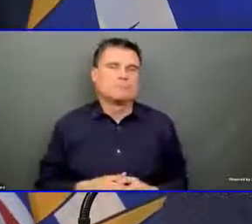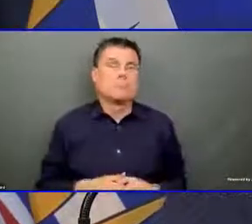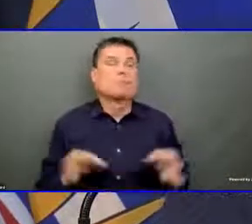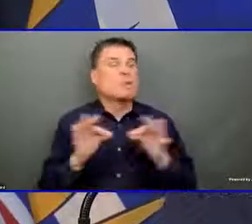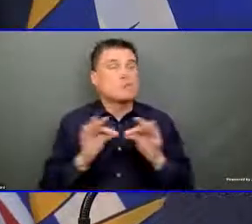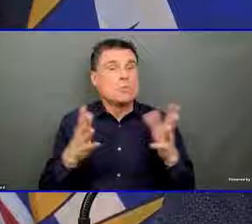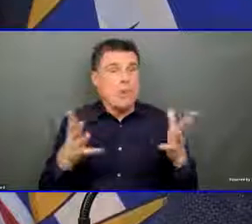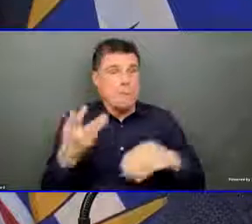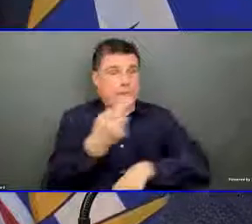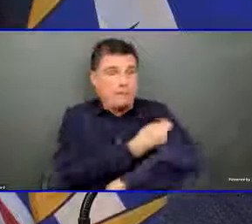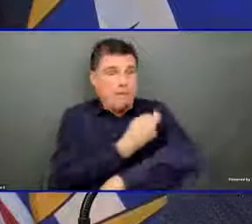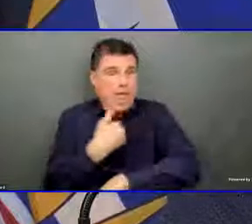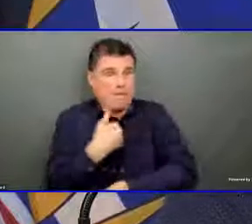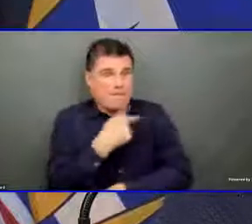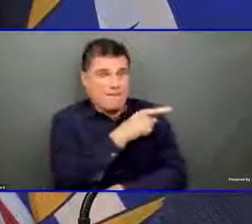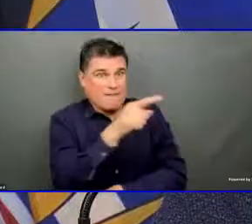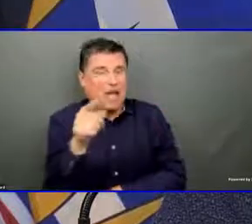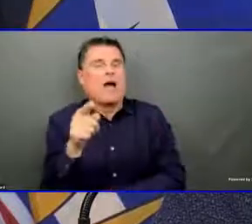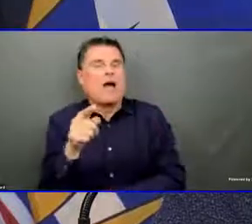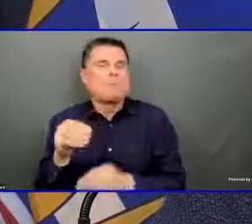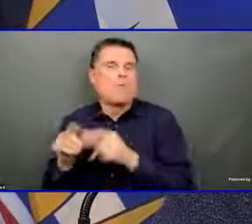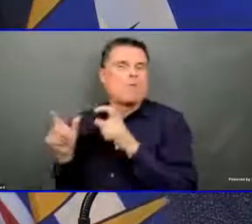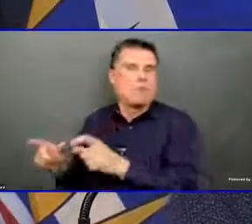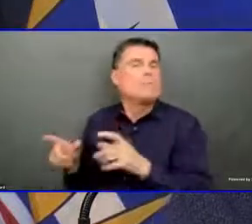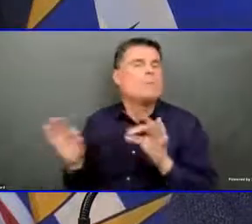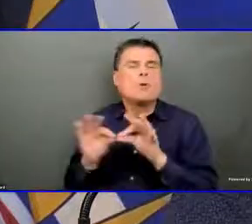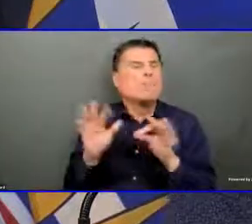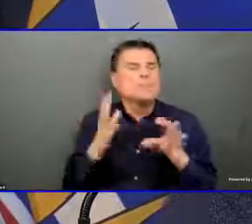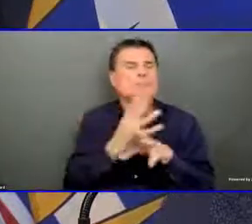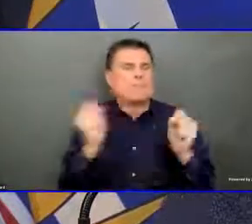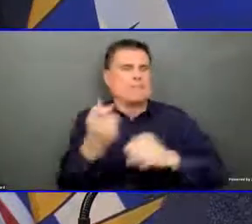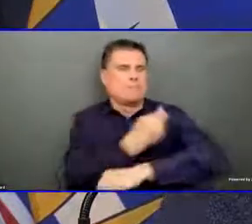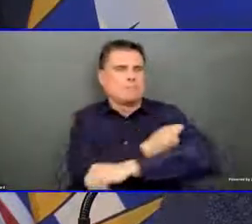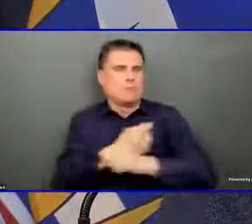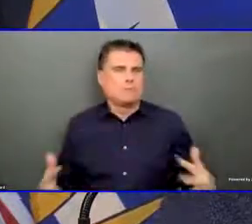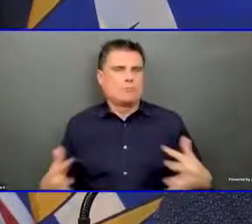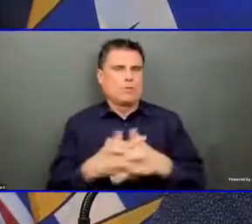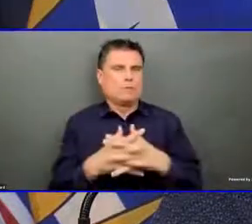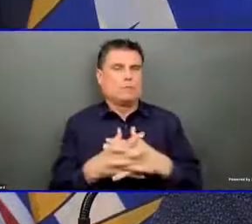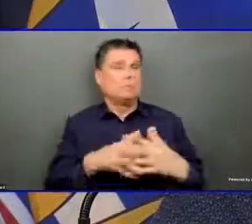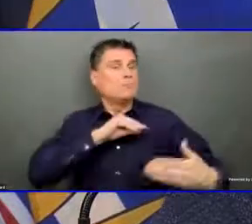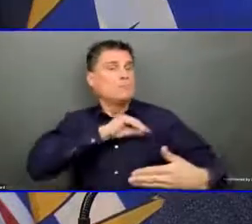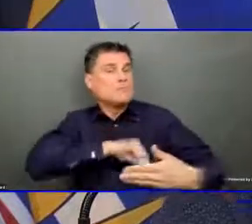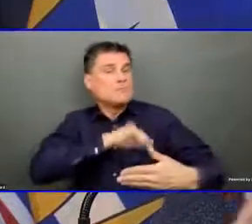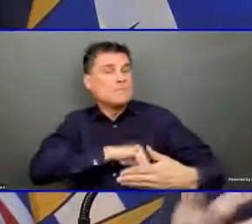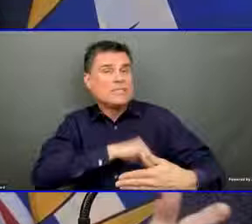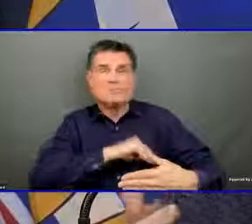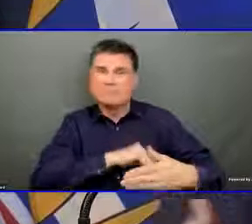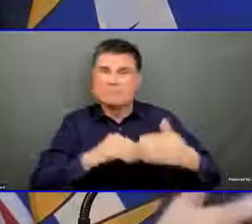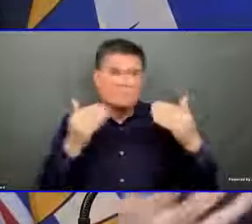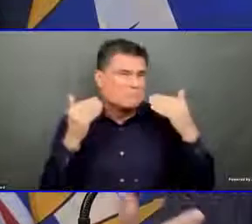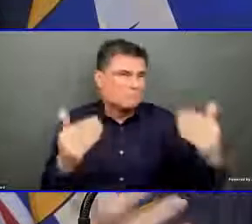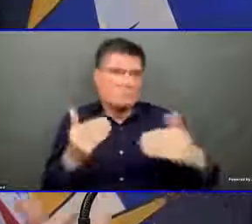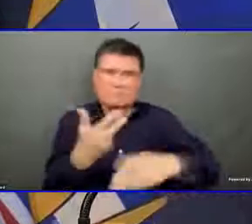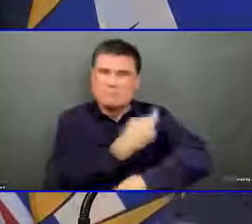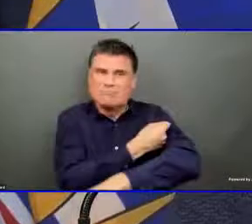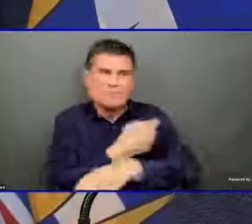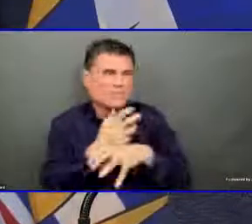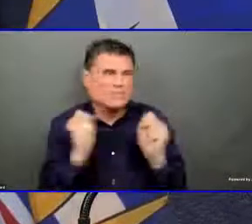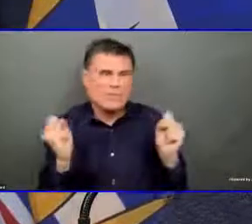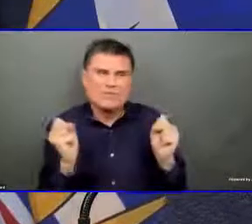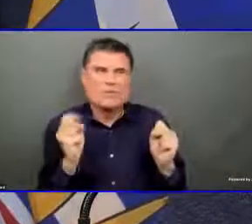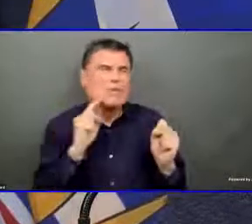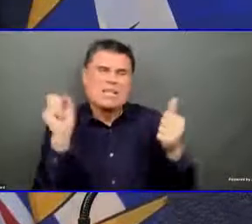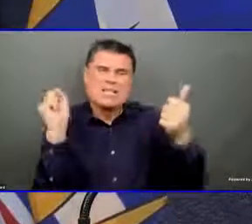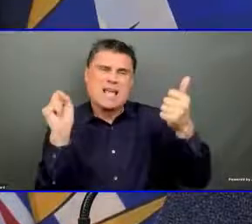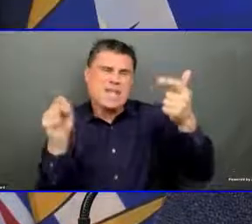being pregnant, that breastfeeding should not be a deterrent to being immunized. And so those are things that evolve over time as we're learning more about